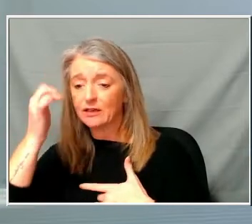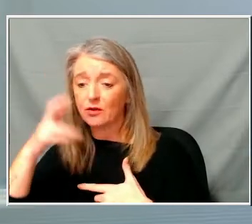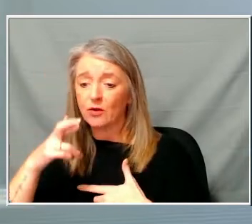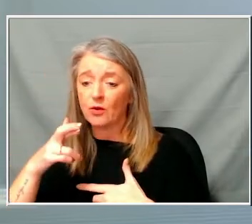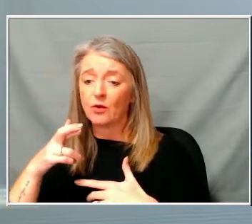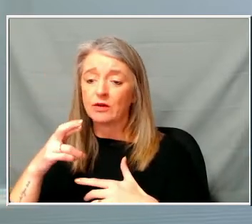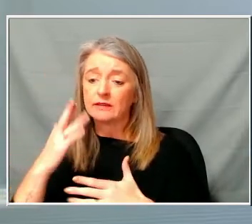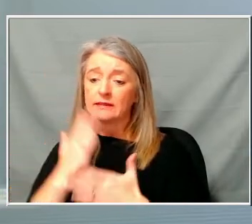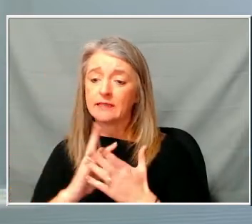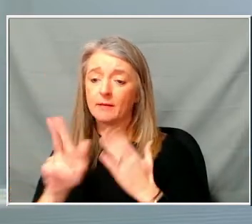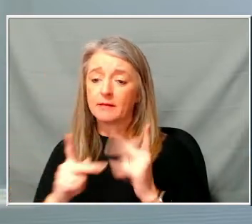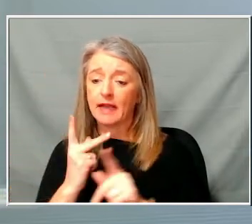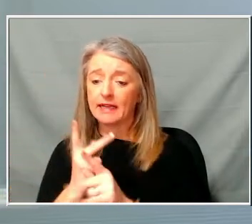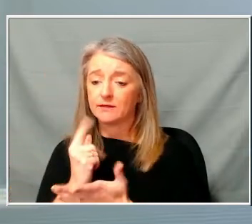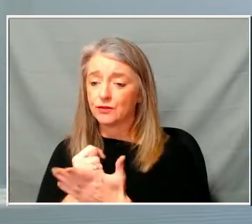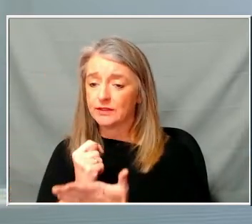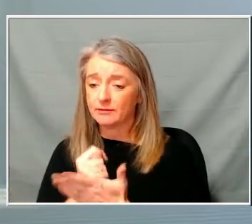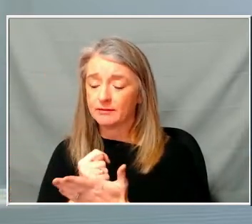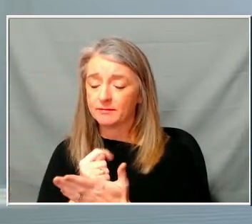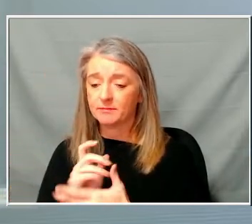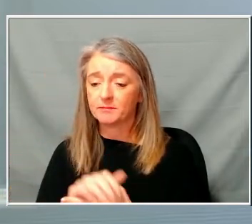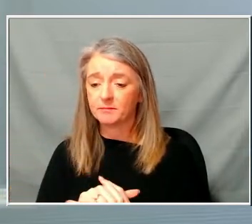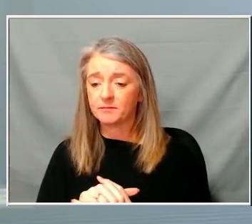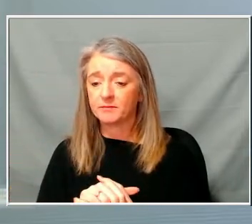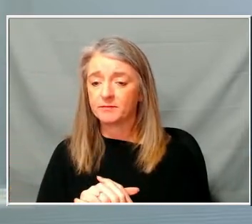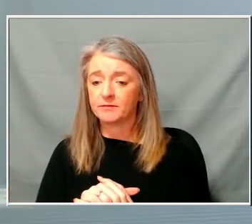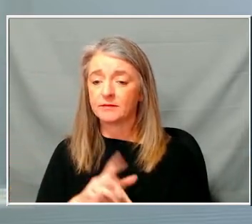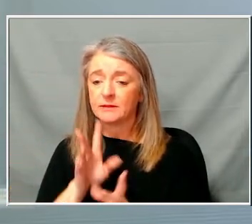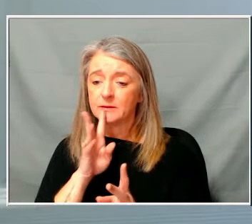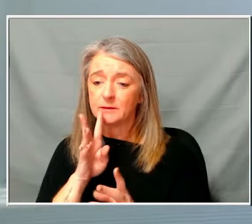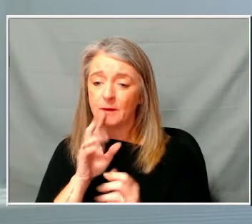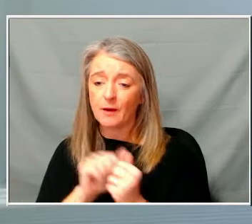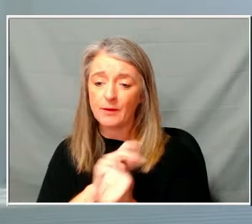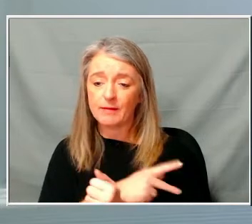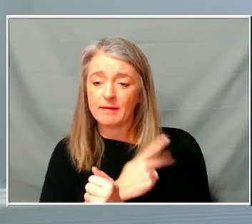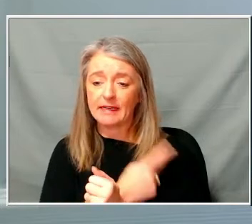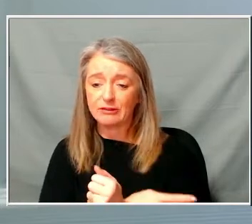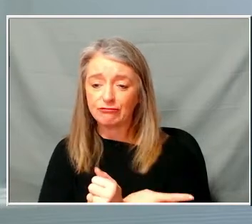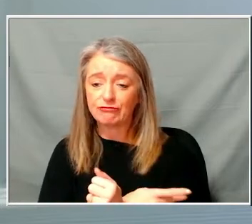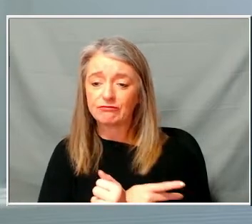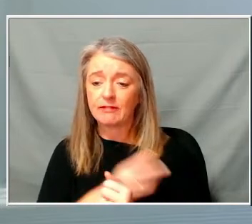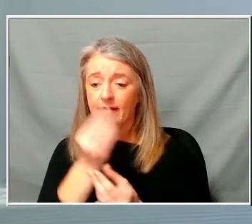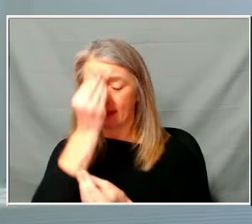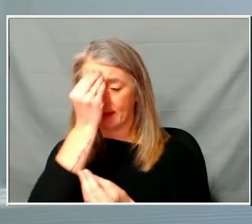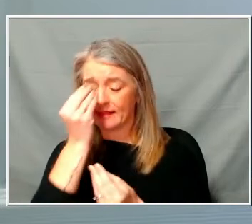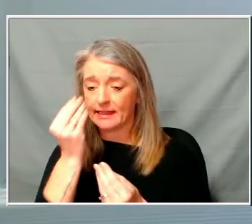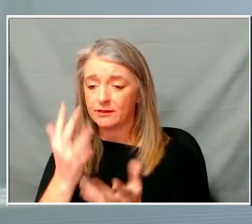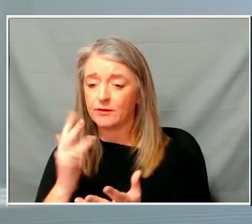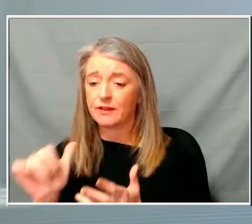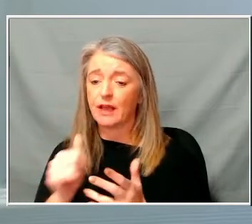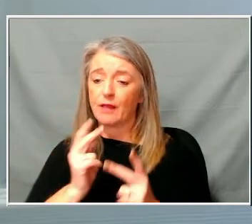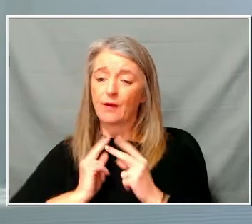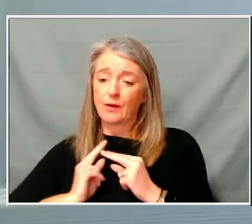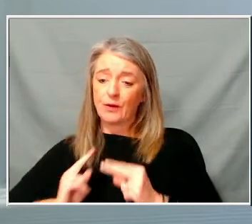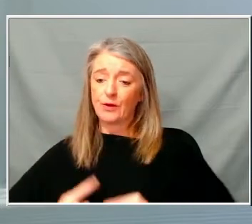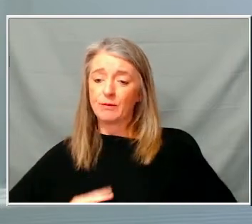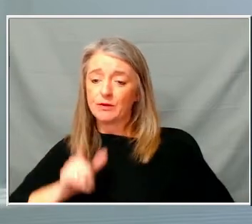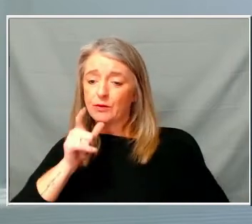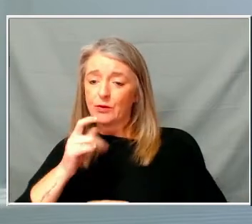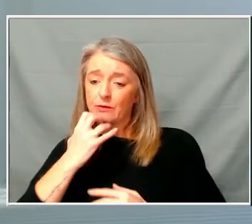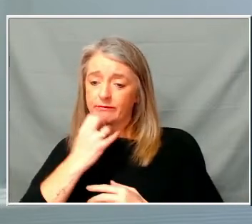getting some sort of treatment. And to talk to them, to let them know there are other human beings that